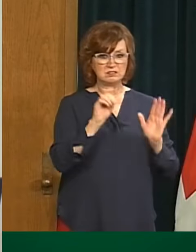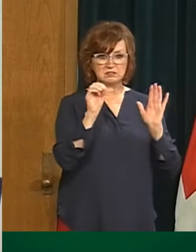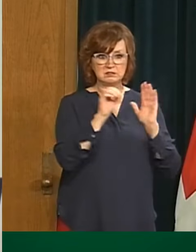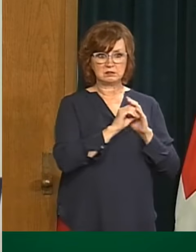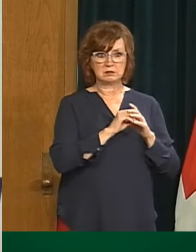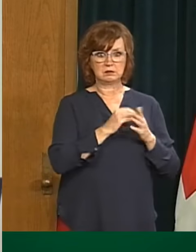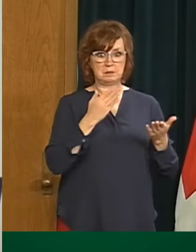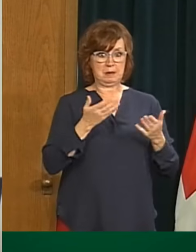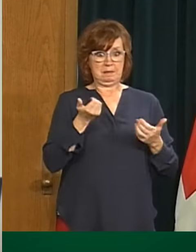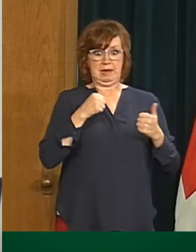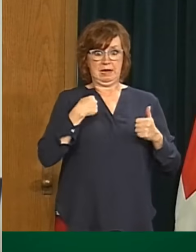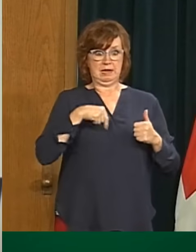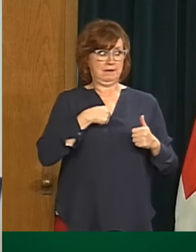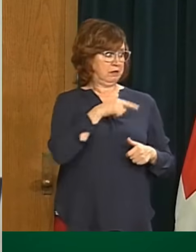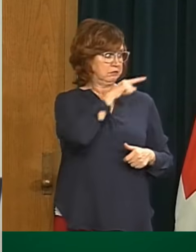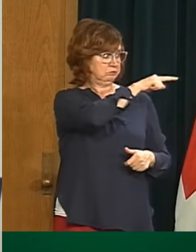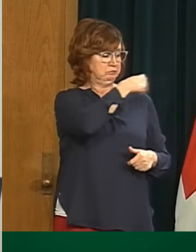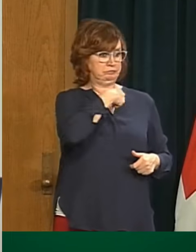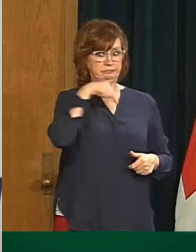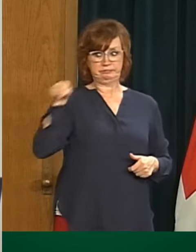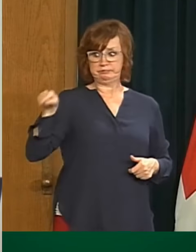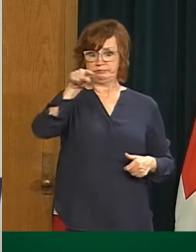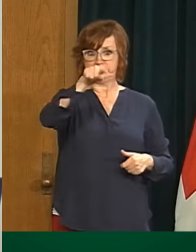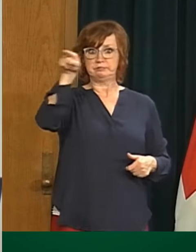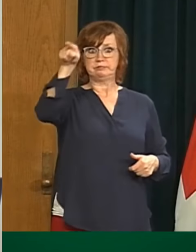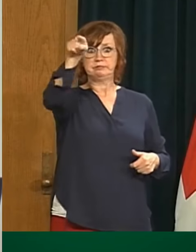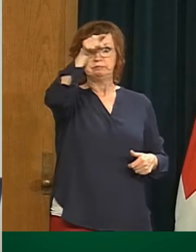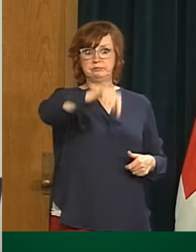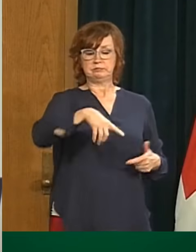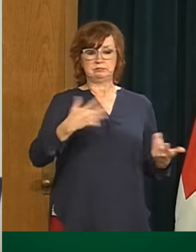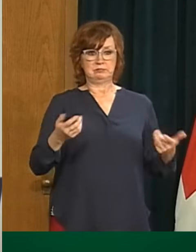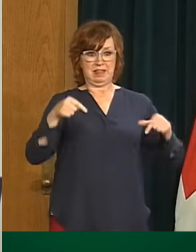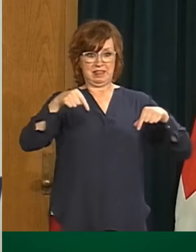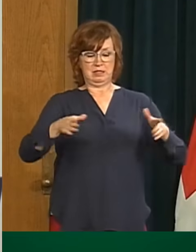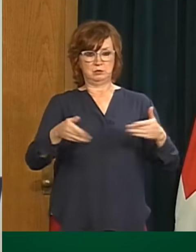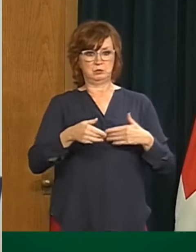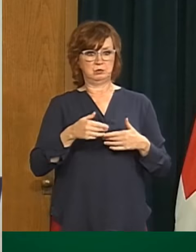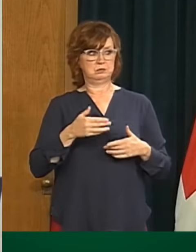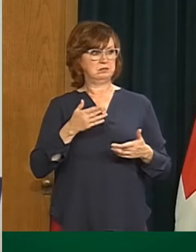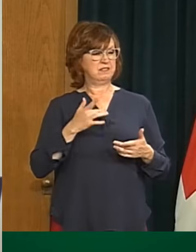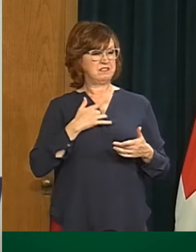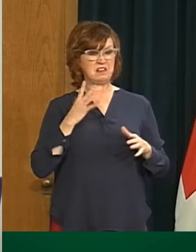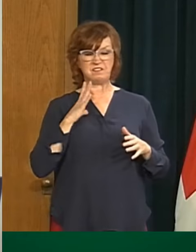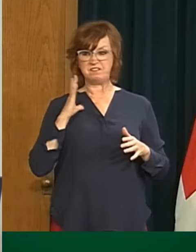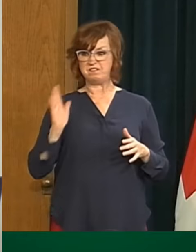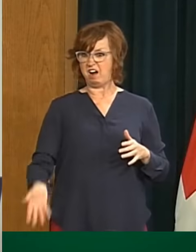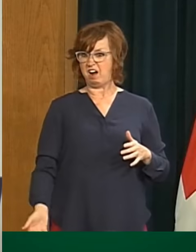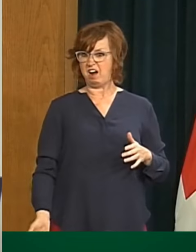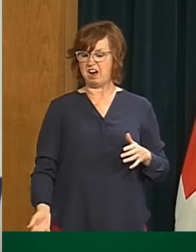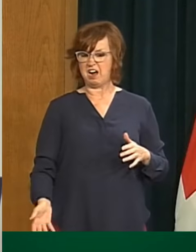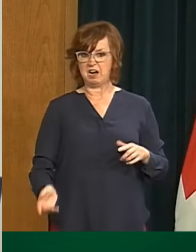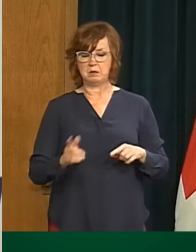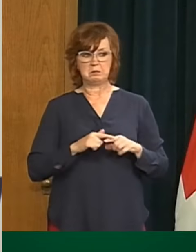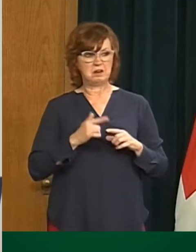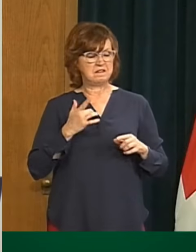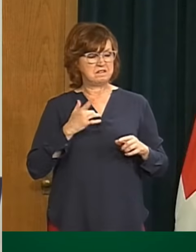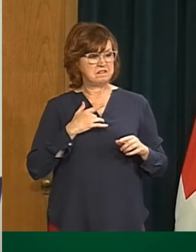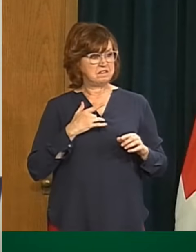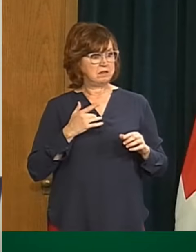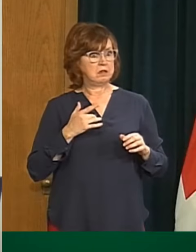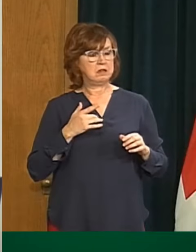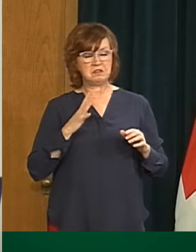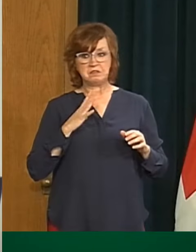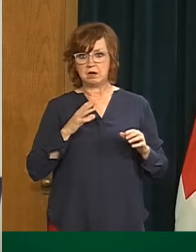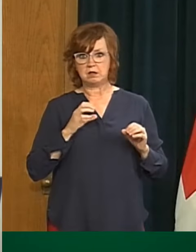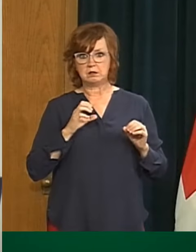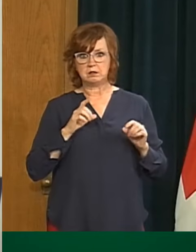this room could be asymptomatic and infectious. And so we would never think of getting tested. We have no symptoms, but we could infect someone else, and that